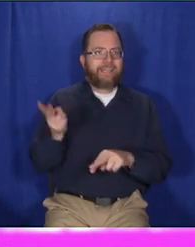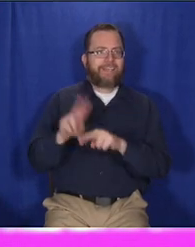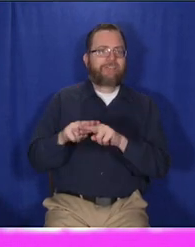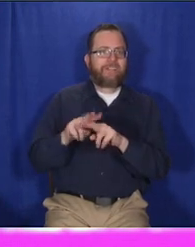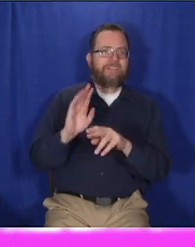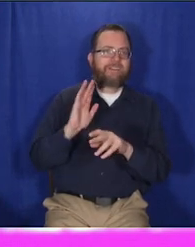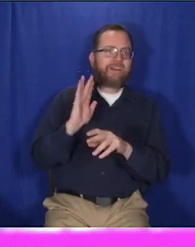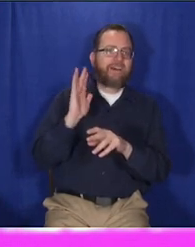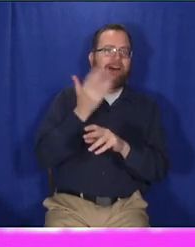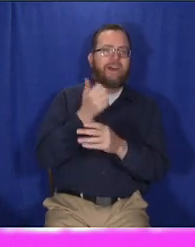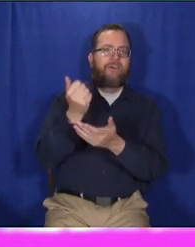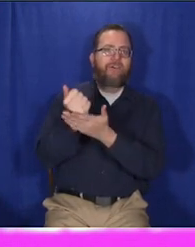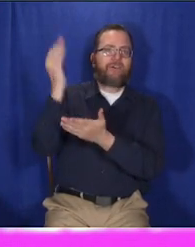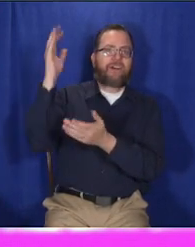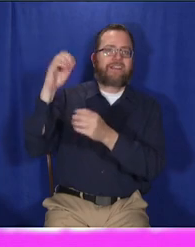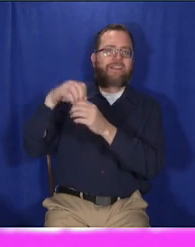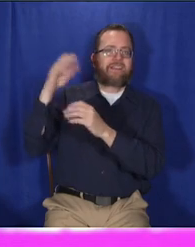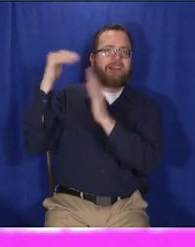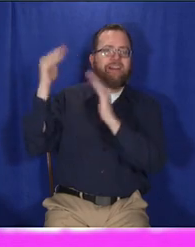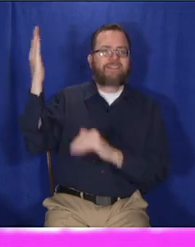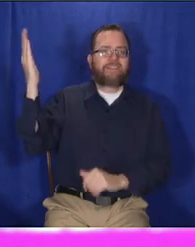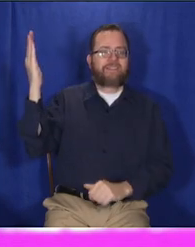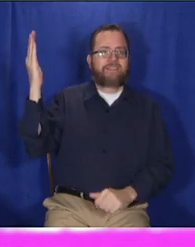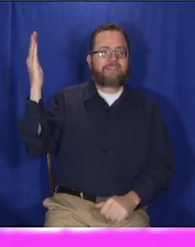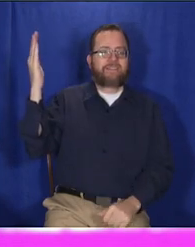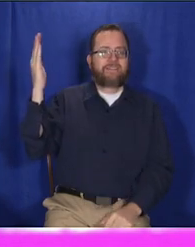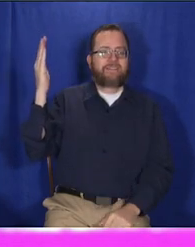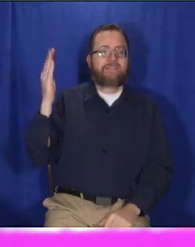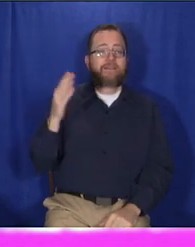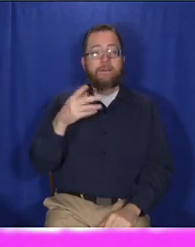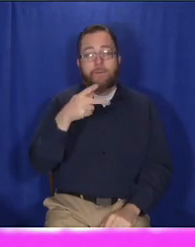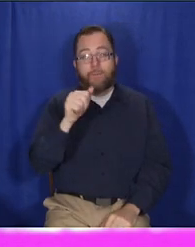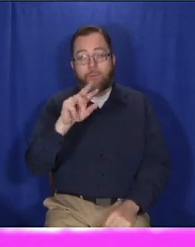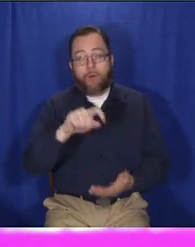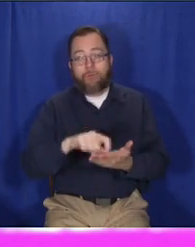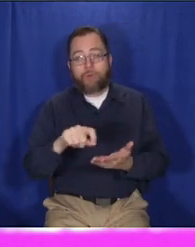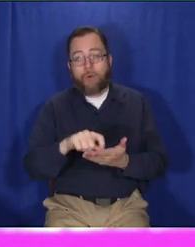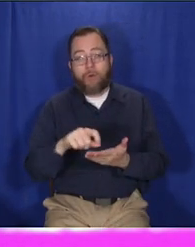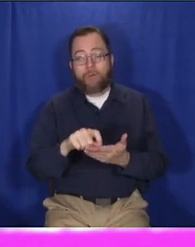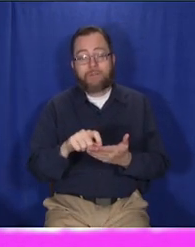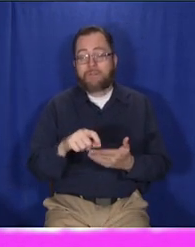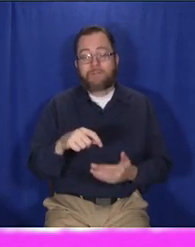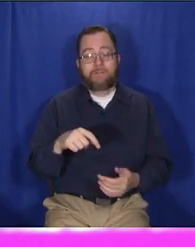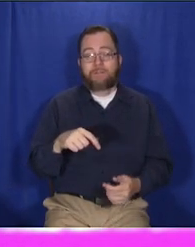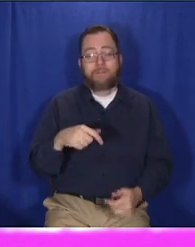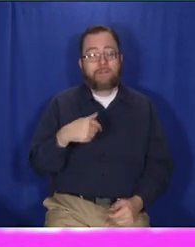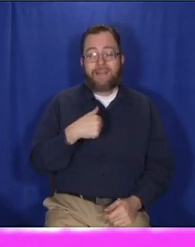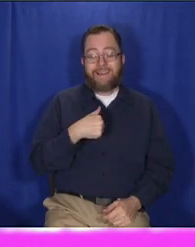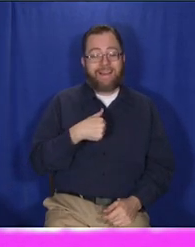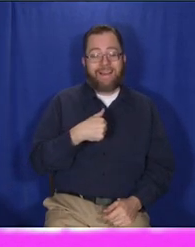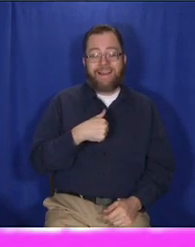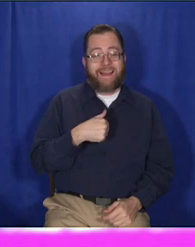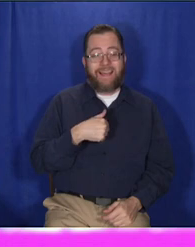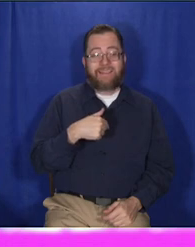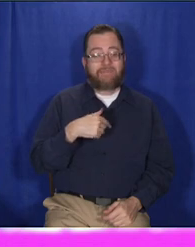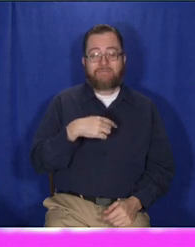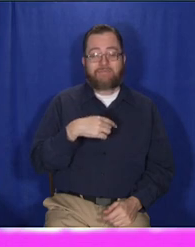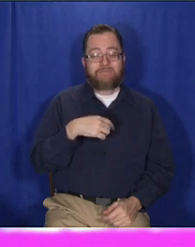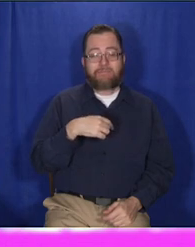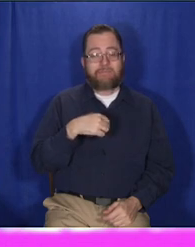verse 17. He says, not that I seek the gift, but I seek the fruit that increases to your